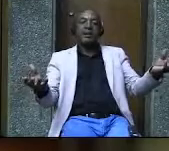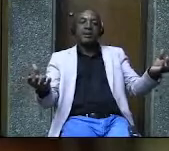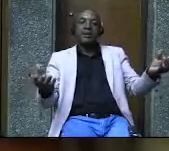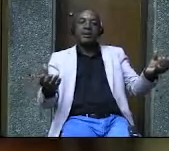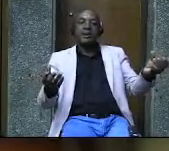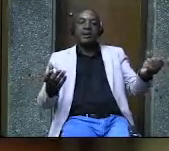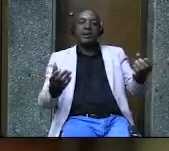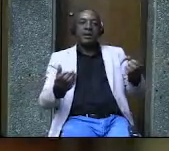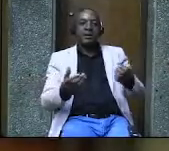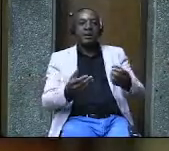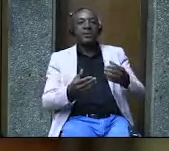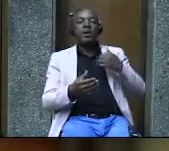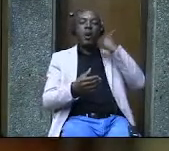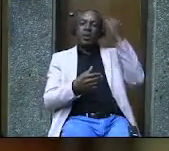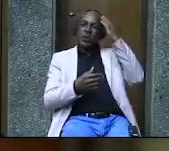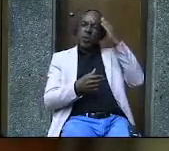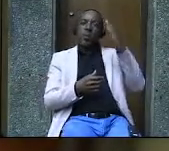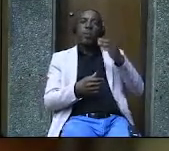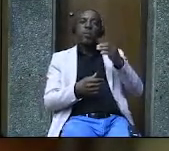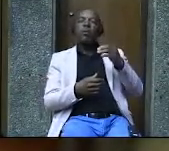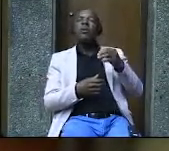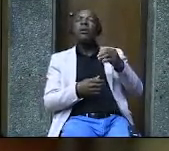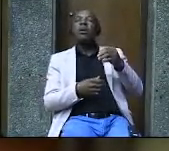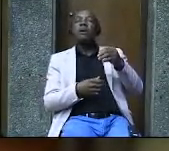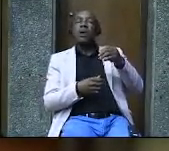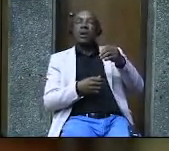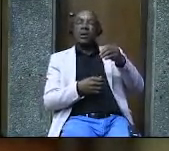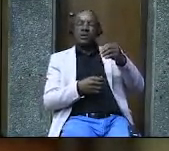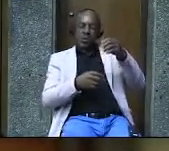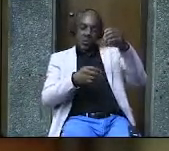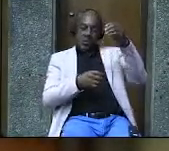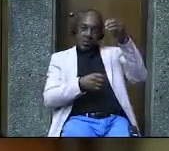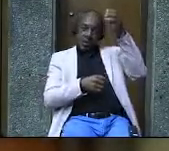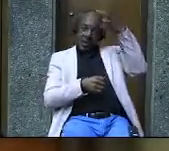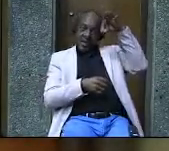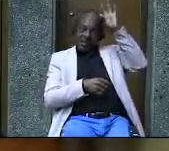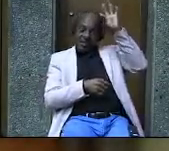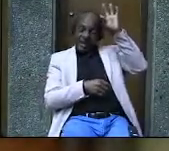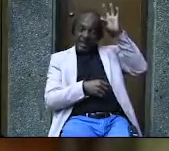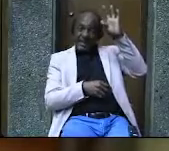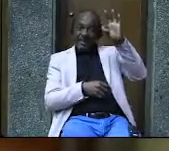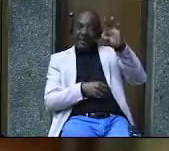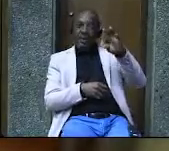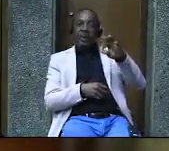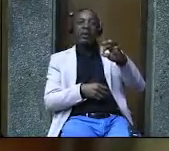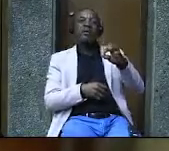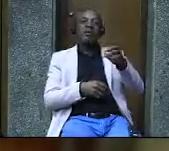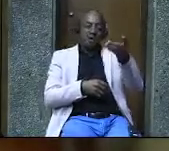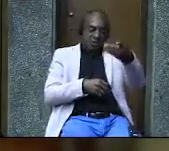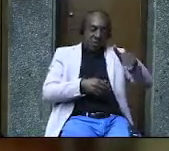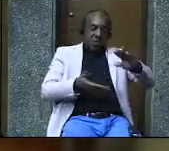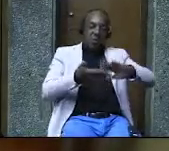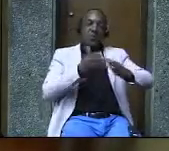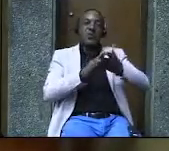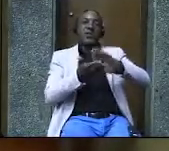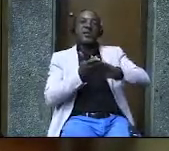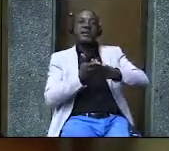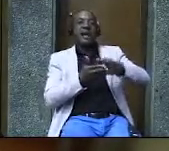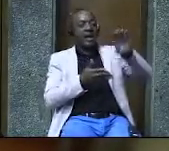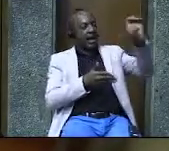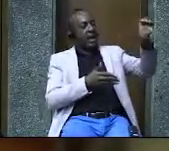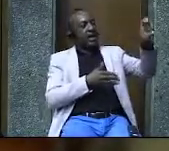we, the people or descendants of Everton, we feel that the ruling government or the